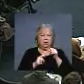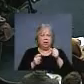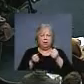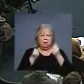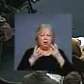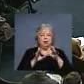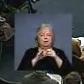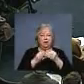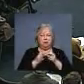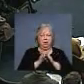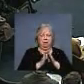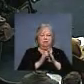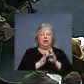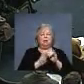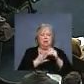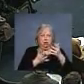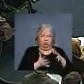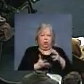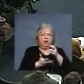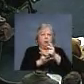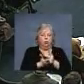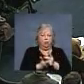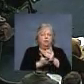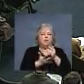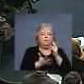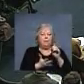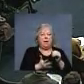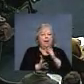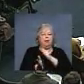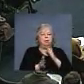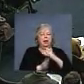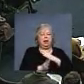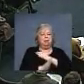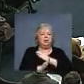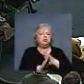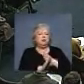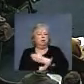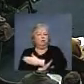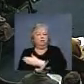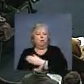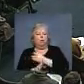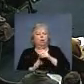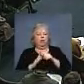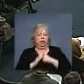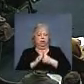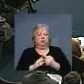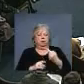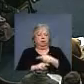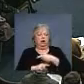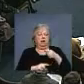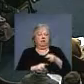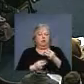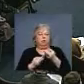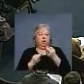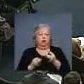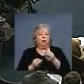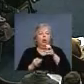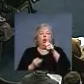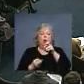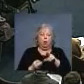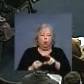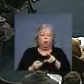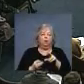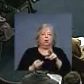development which has been approved by the Planning Commission prior to the effective date of this resolution, comma, or is